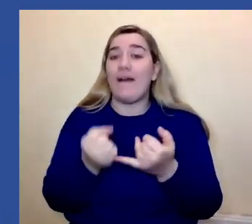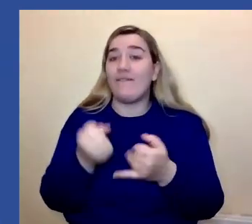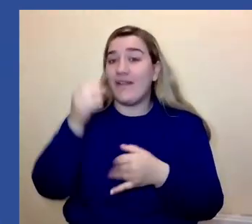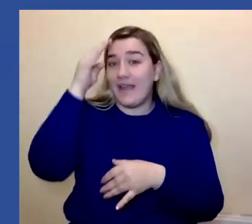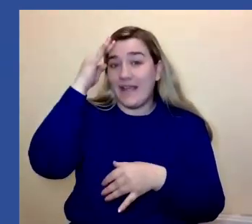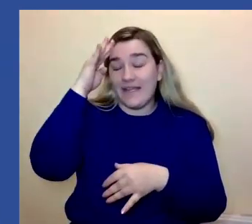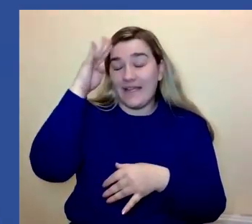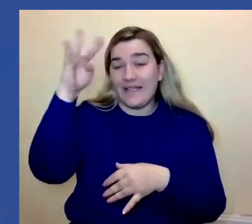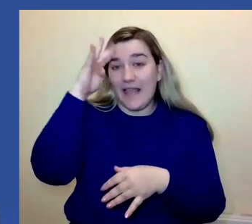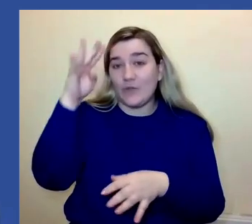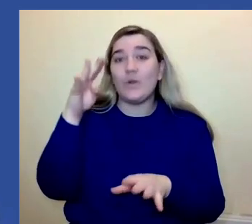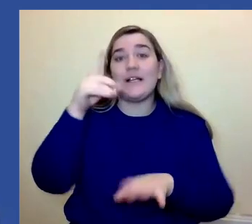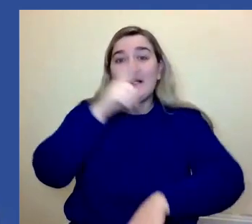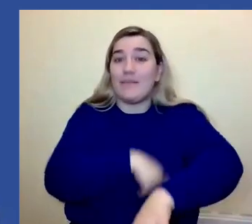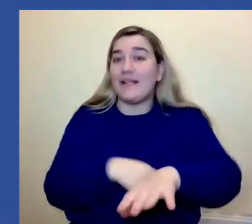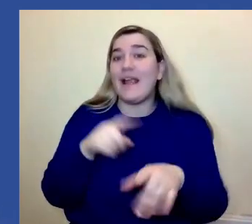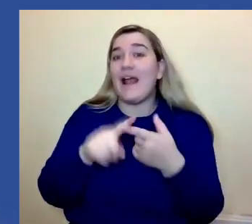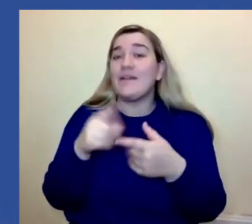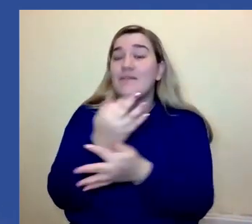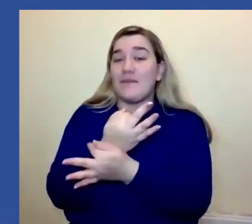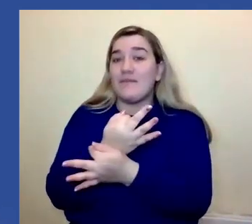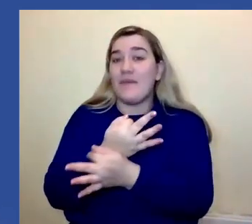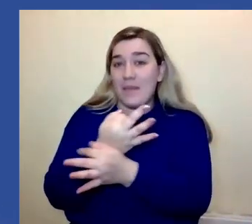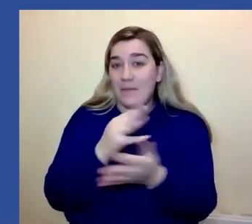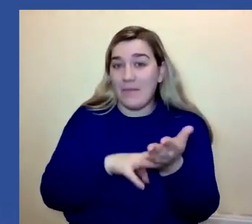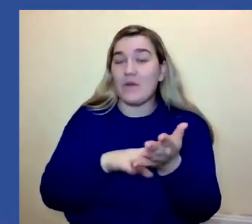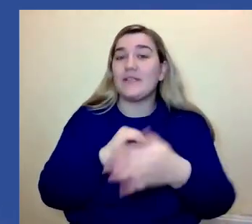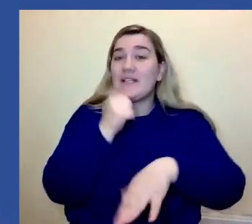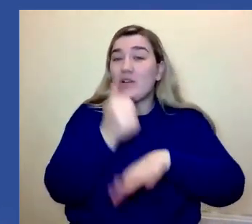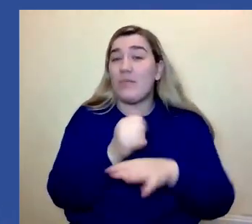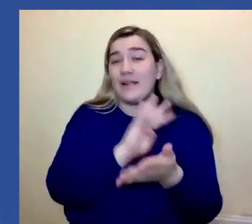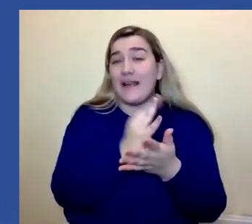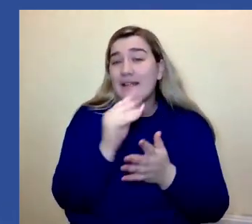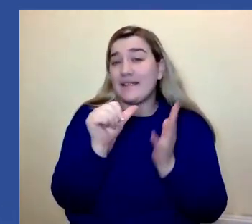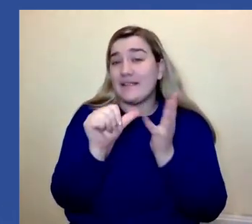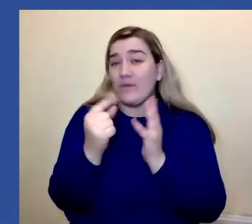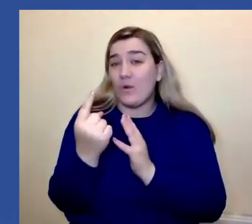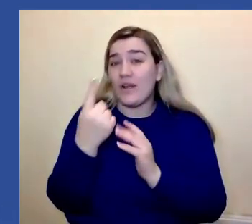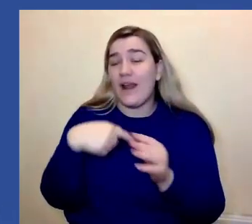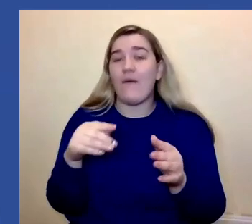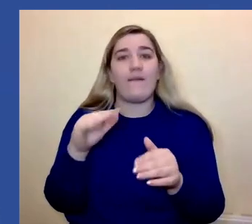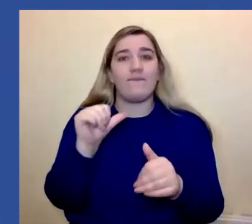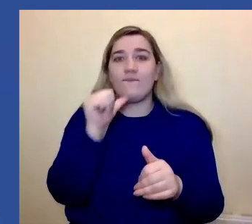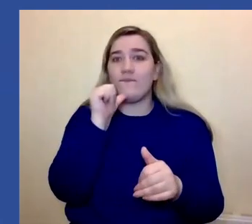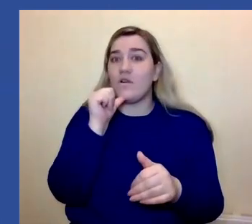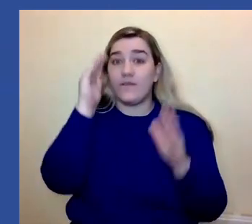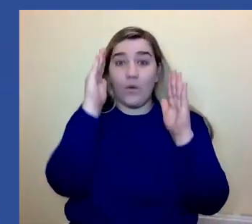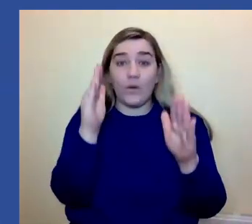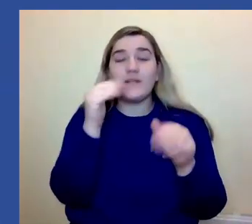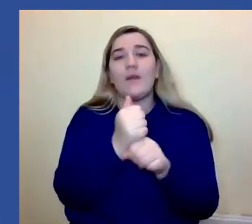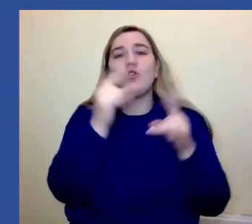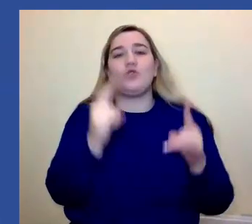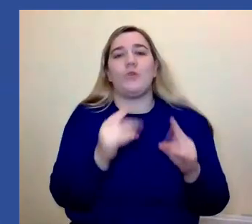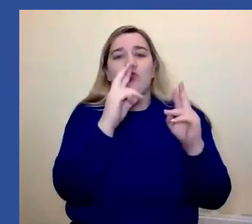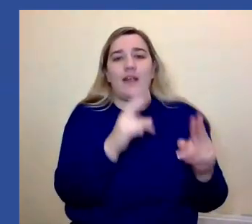members. And we were established in 1961, and our sole focus is on the human rights of people